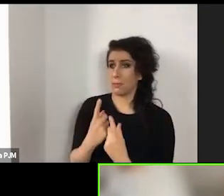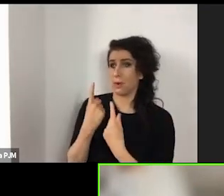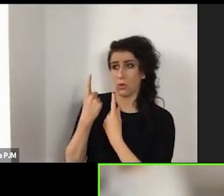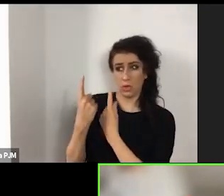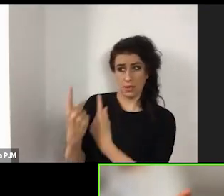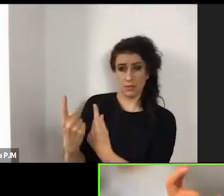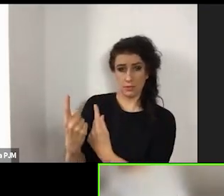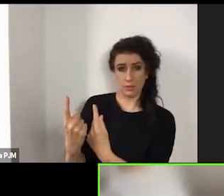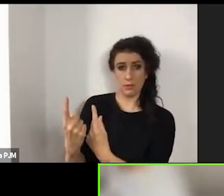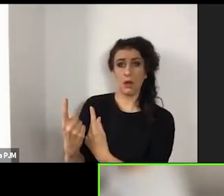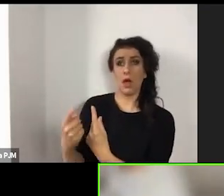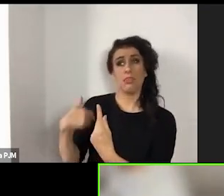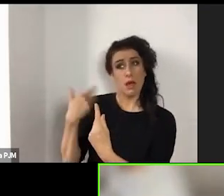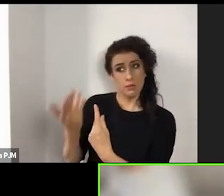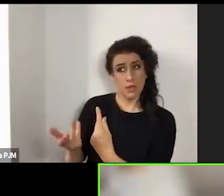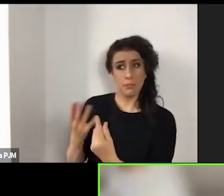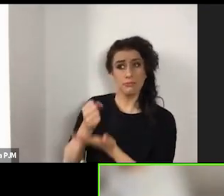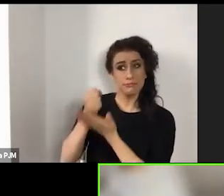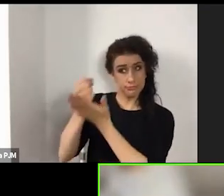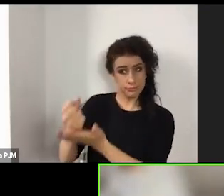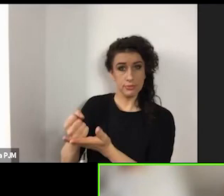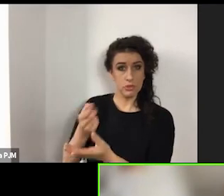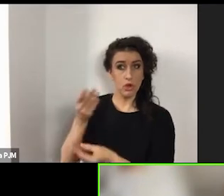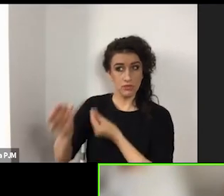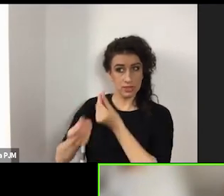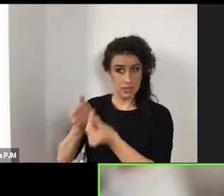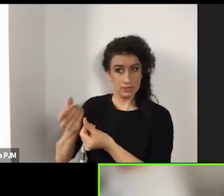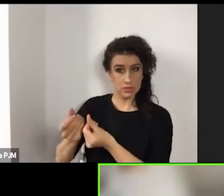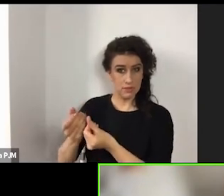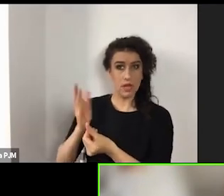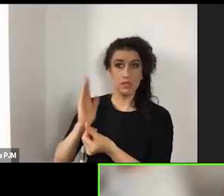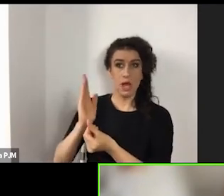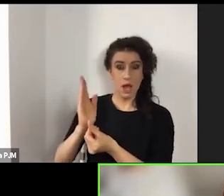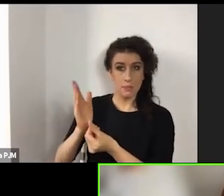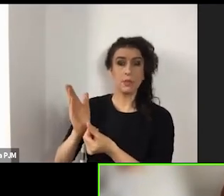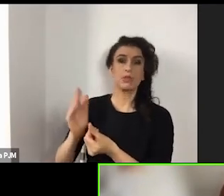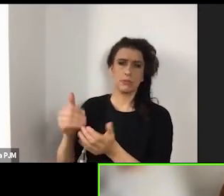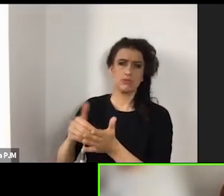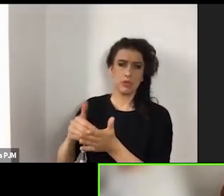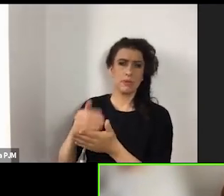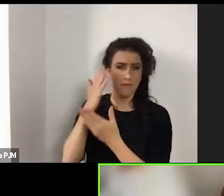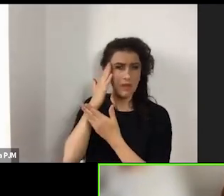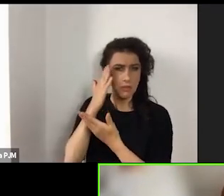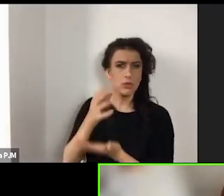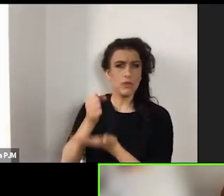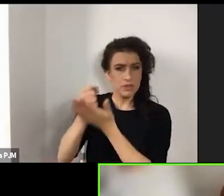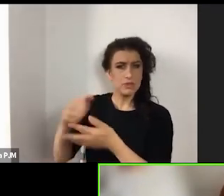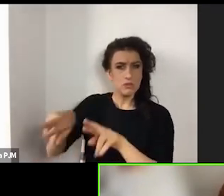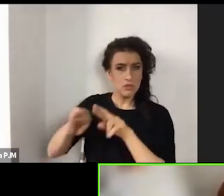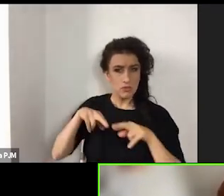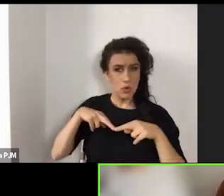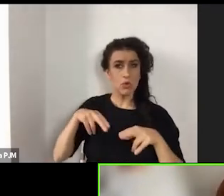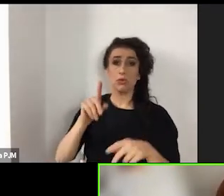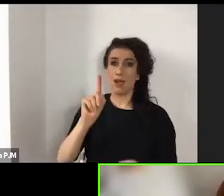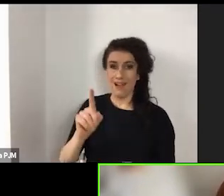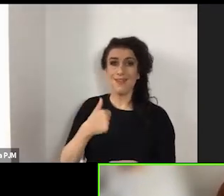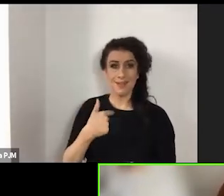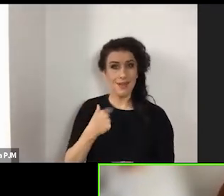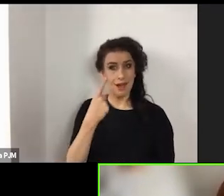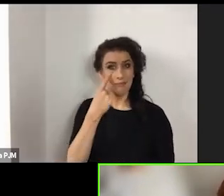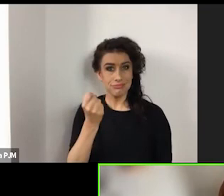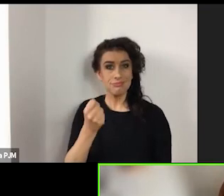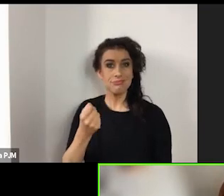then is when you really cut this chain of violence. Because if women are sure they want to leave and they